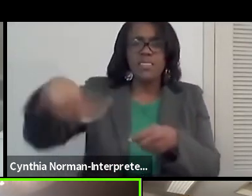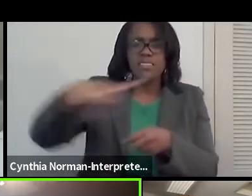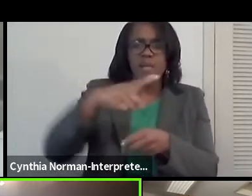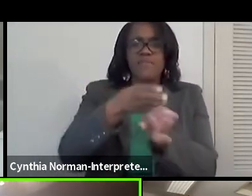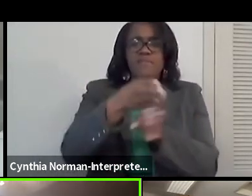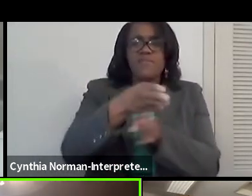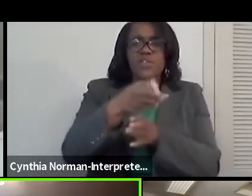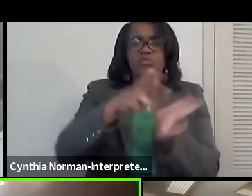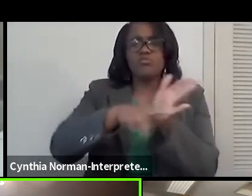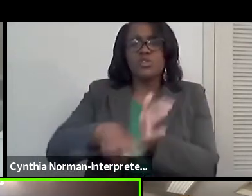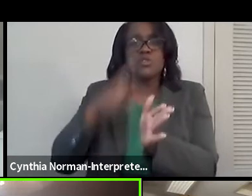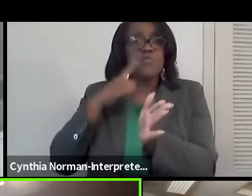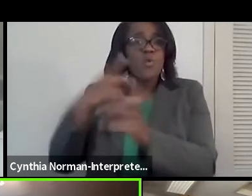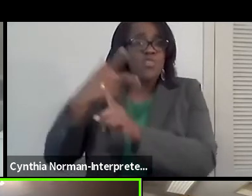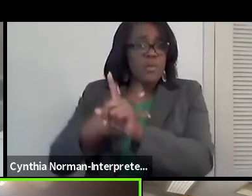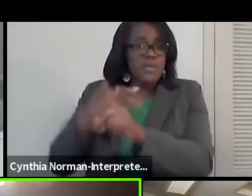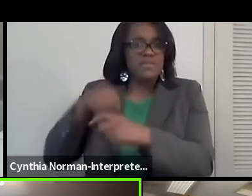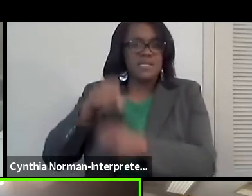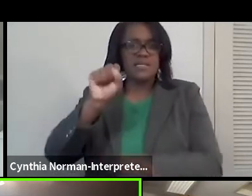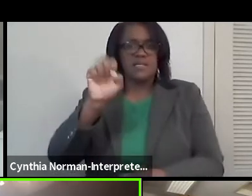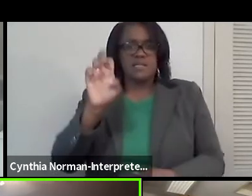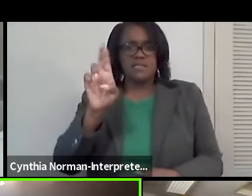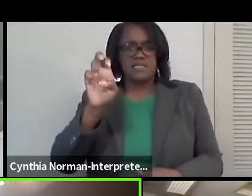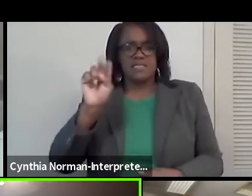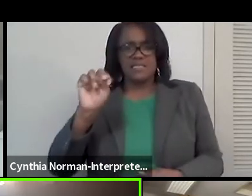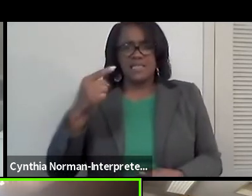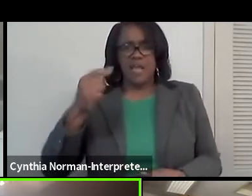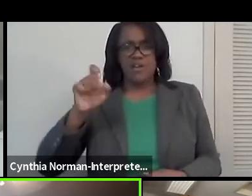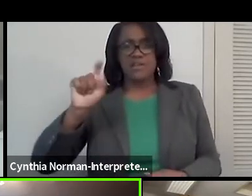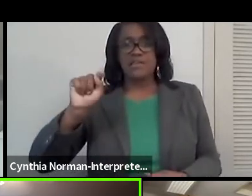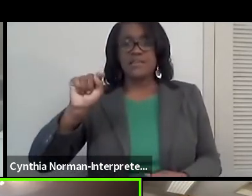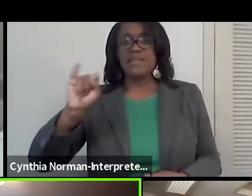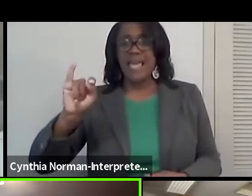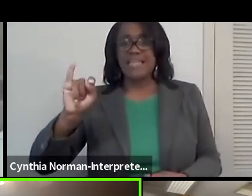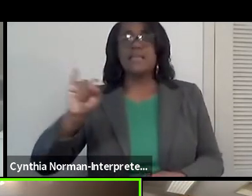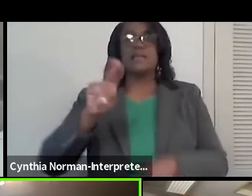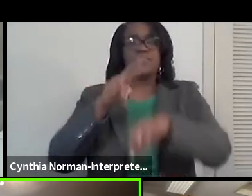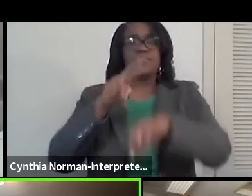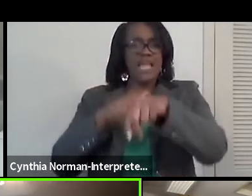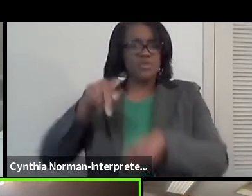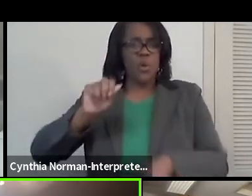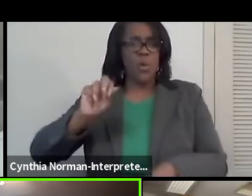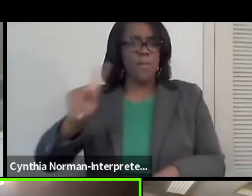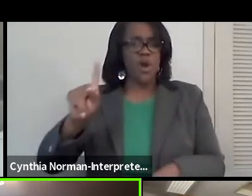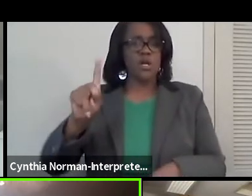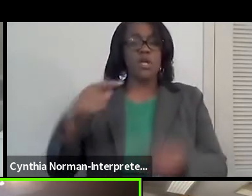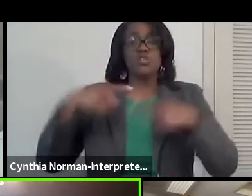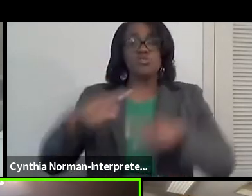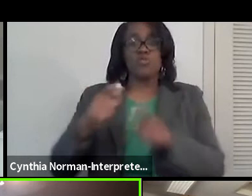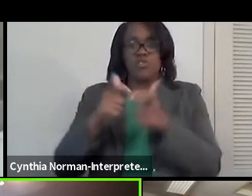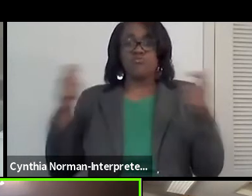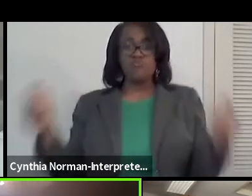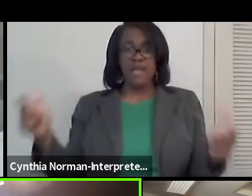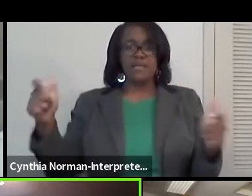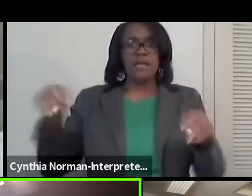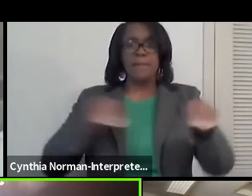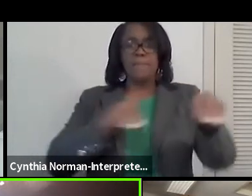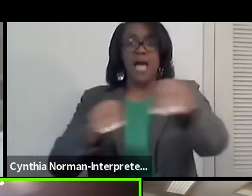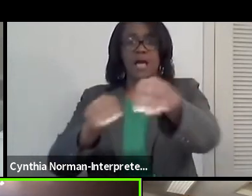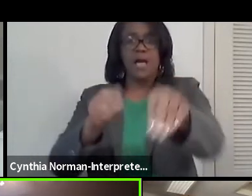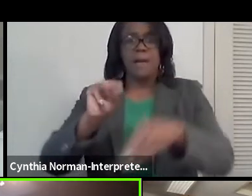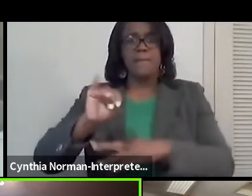research for about 3 months in Serengeti National Park and just observe the animals during the Great Migration. And so we got to do a lot of